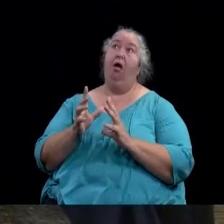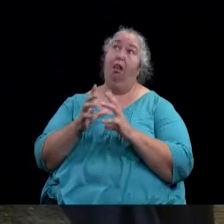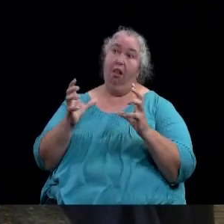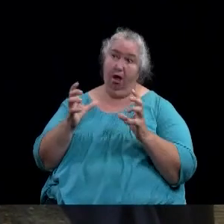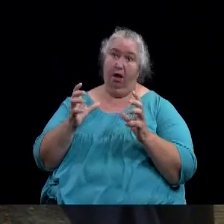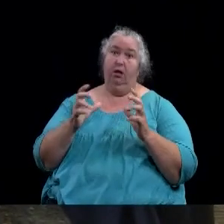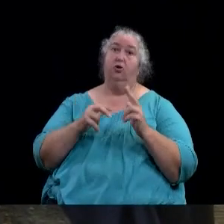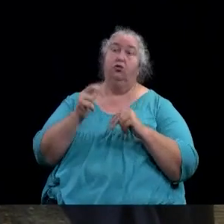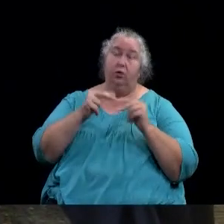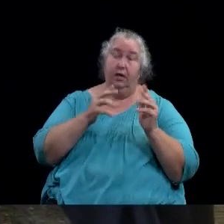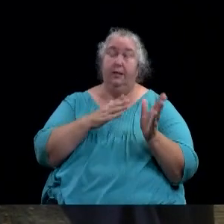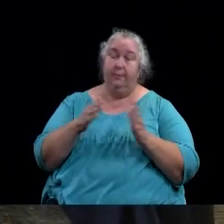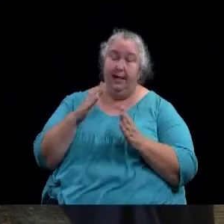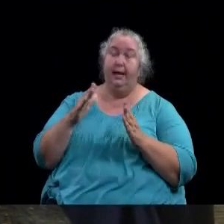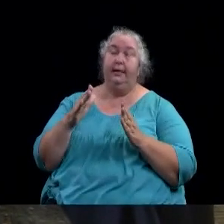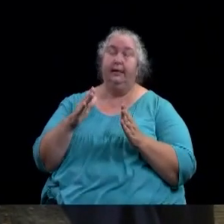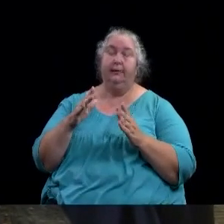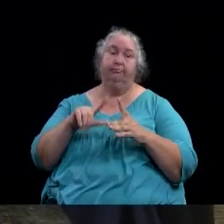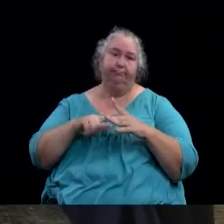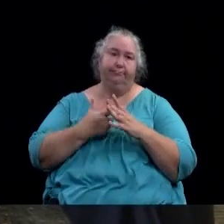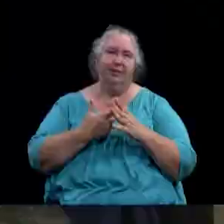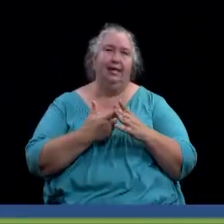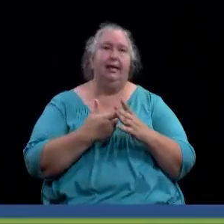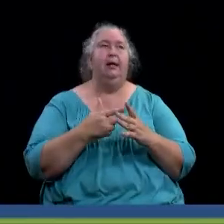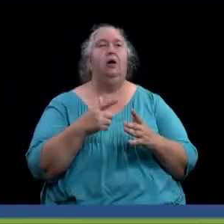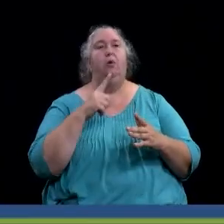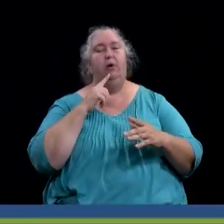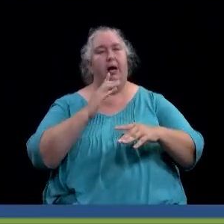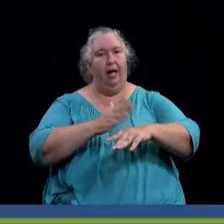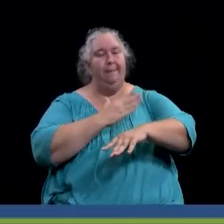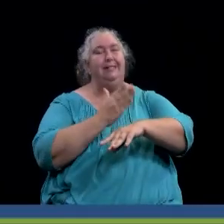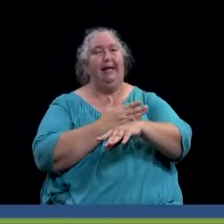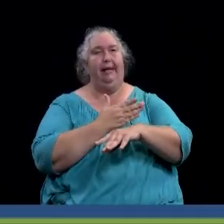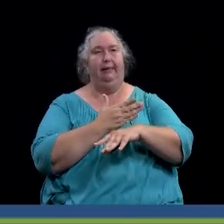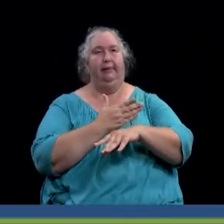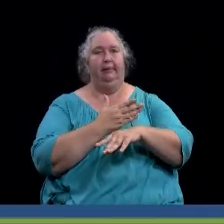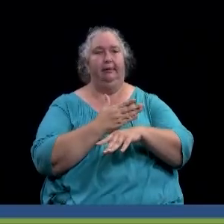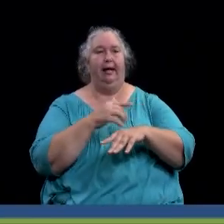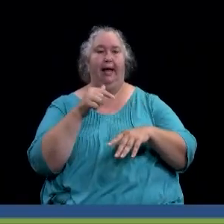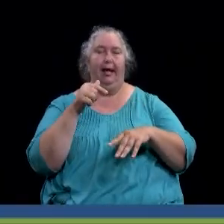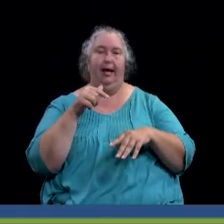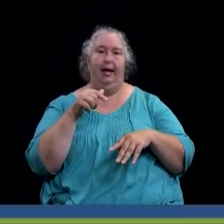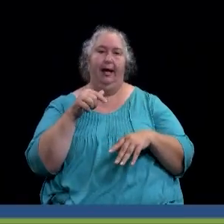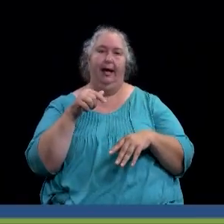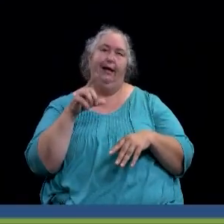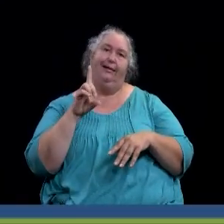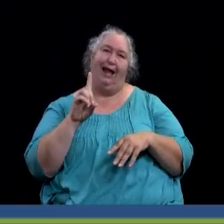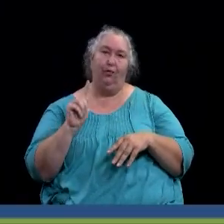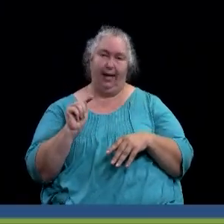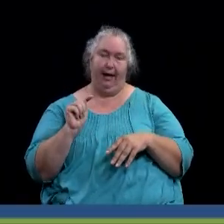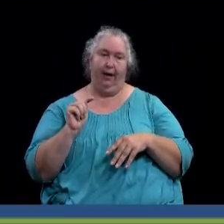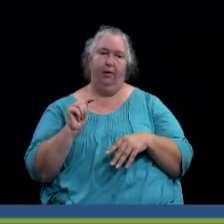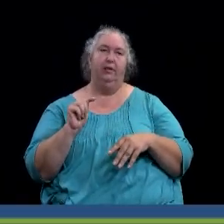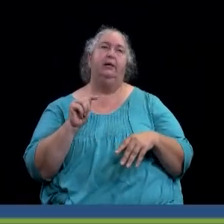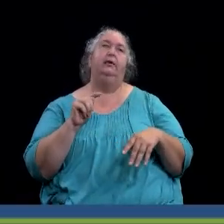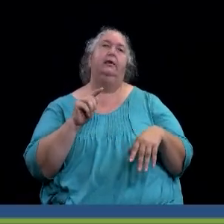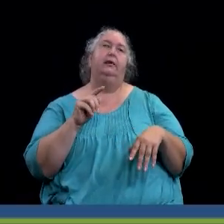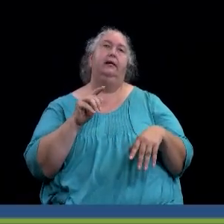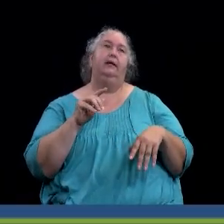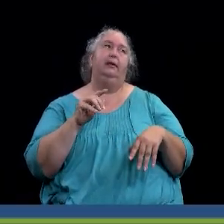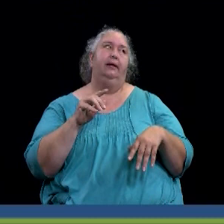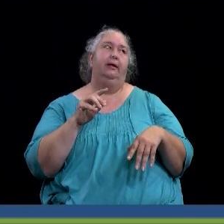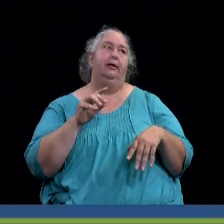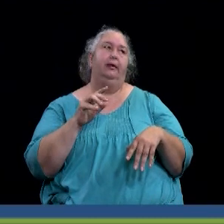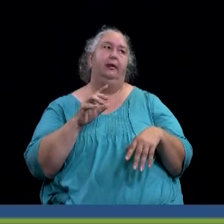infrastructure downtown, but more importantly, play a role in our city's economic growth and vitality. Waco's streets and water